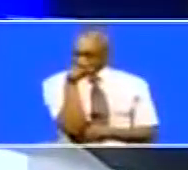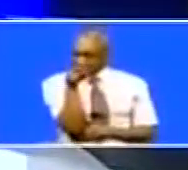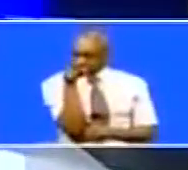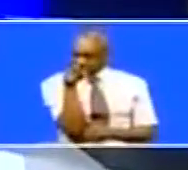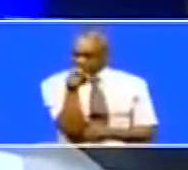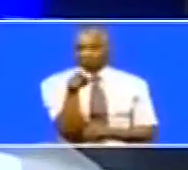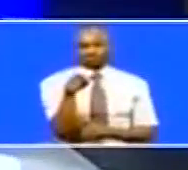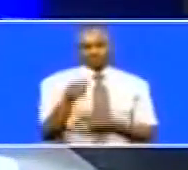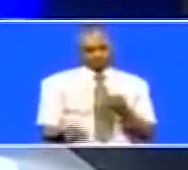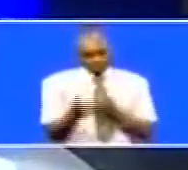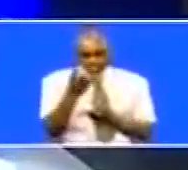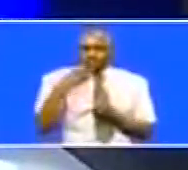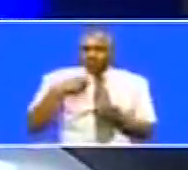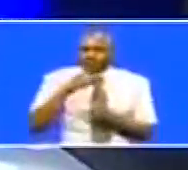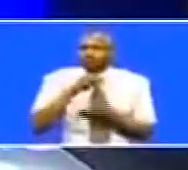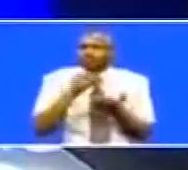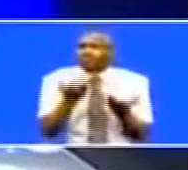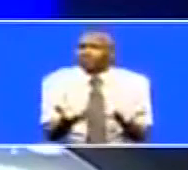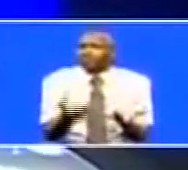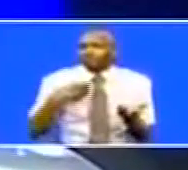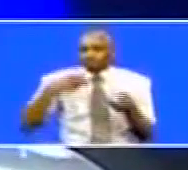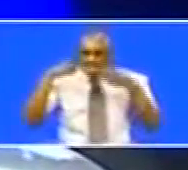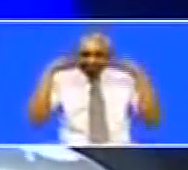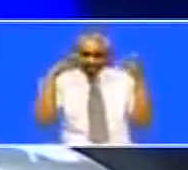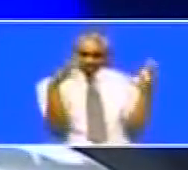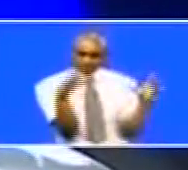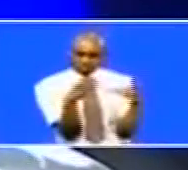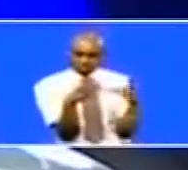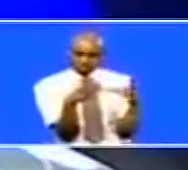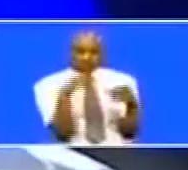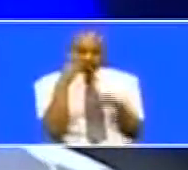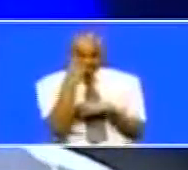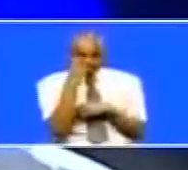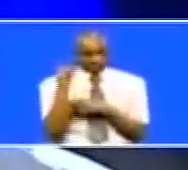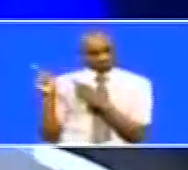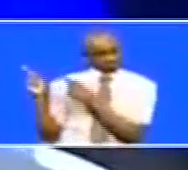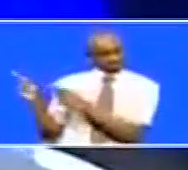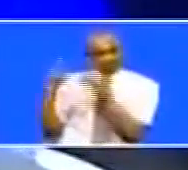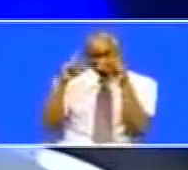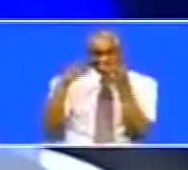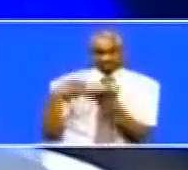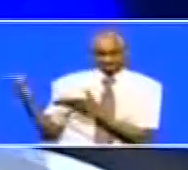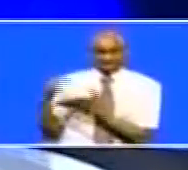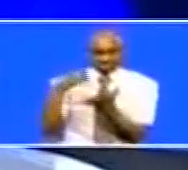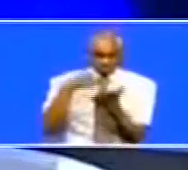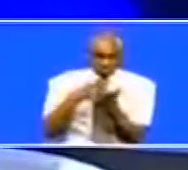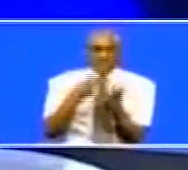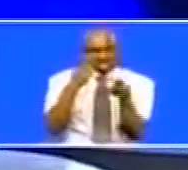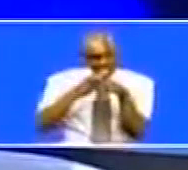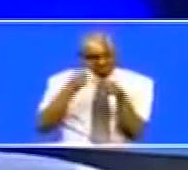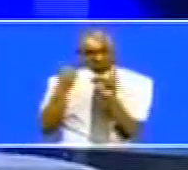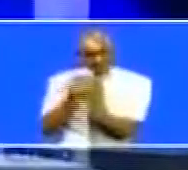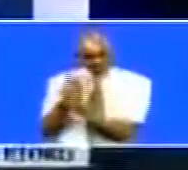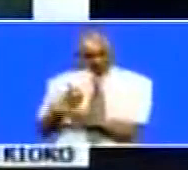a suspected female suicide bomber wanted over links with the Al-Shabaab. Now the suspects, as you can see on our super wall, include Shamim